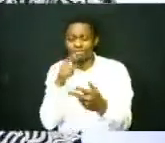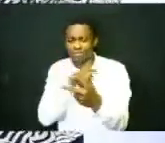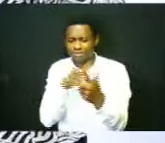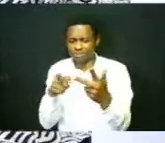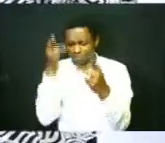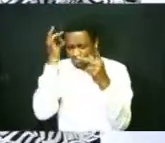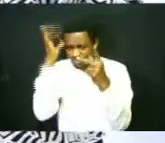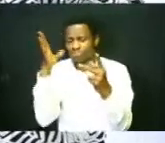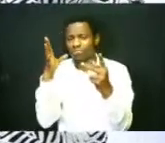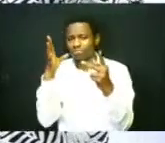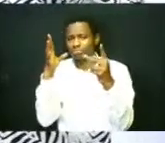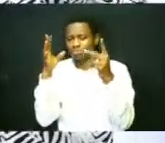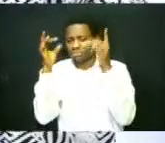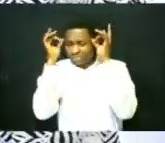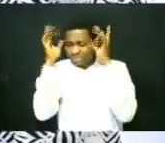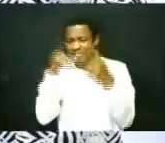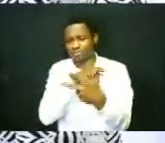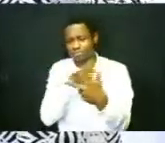Disobedience to God.